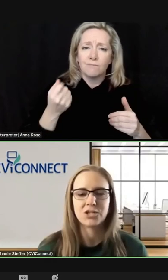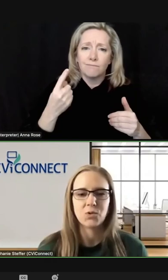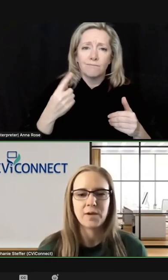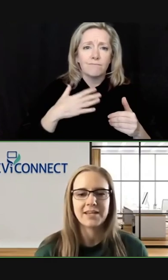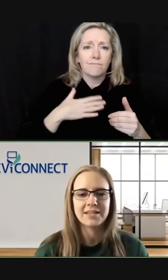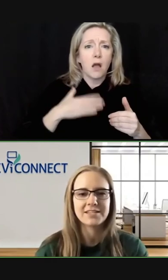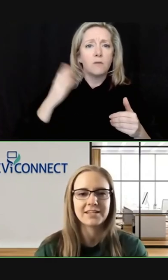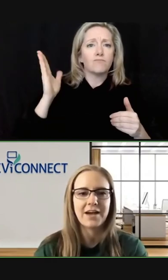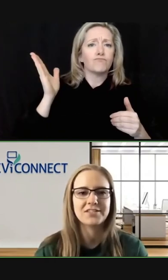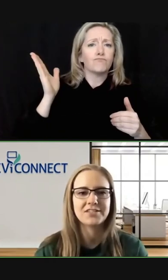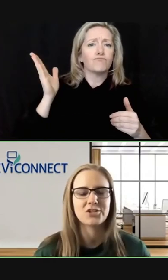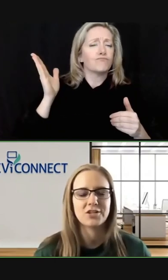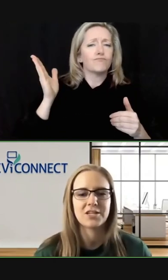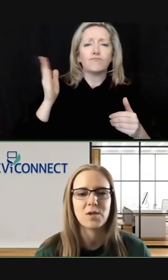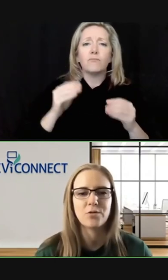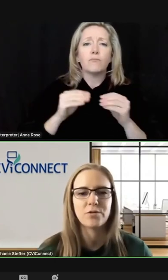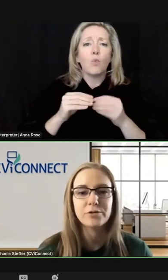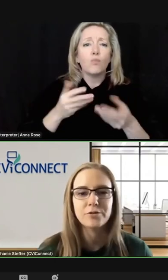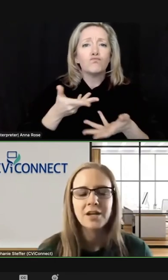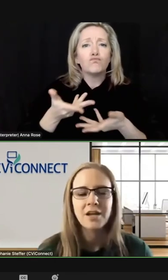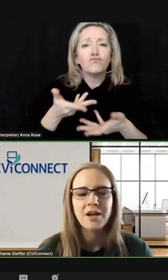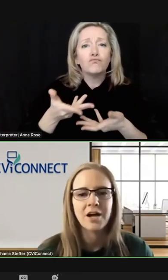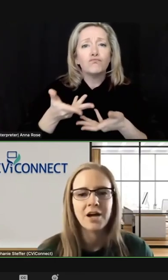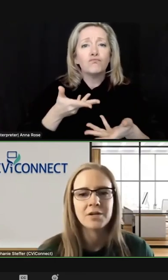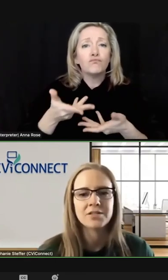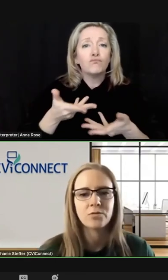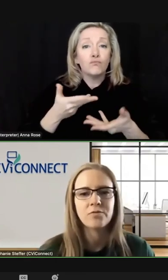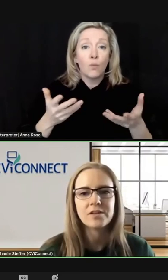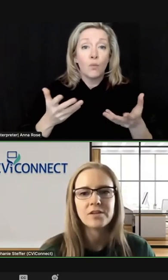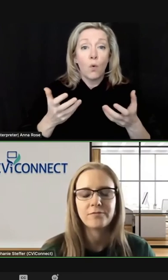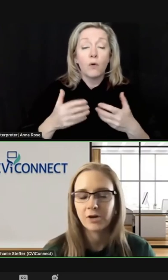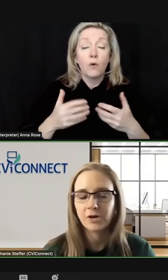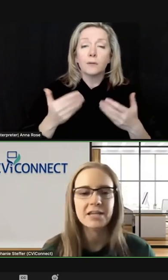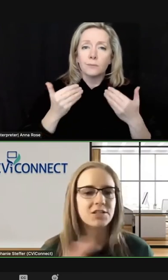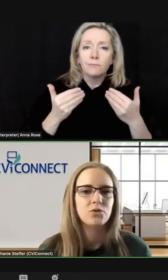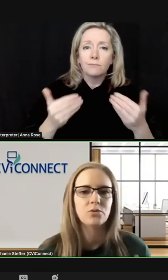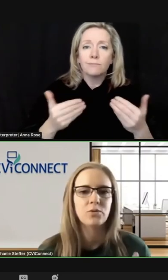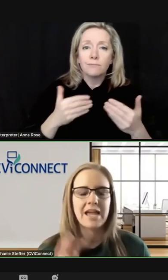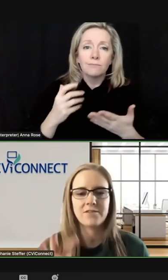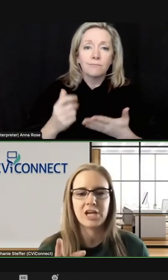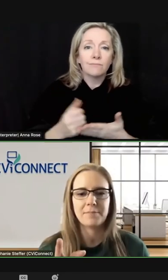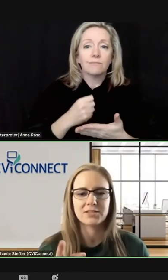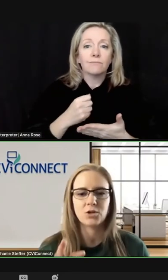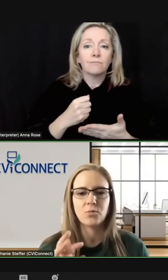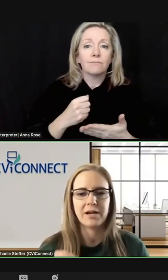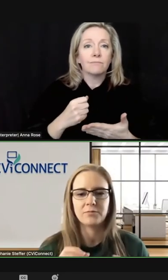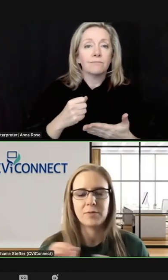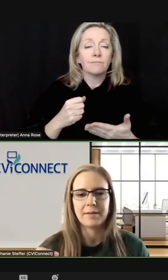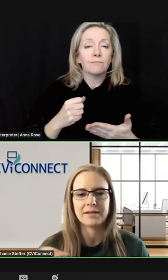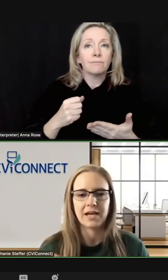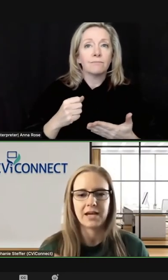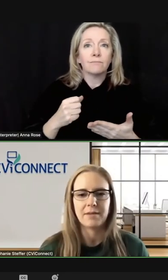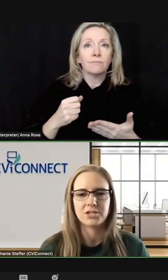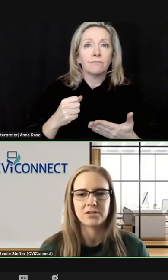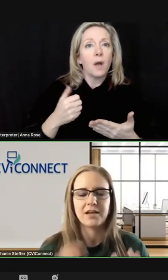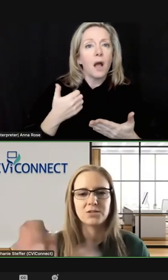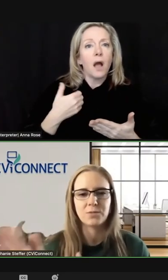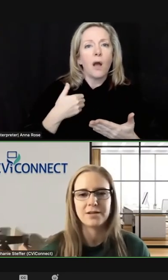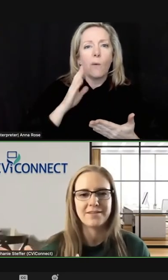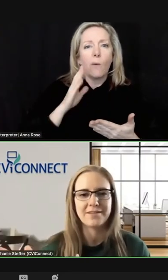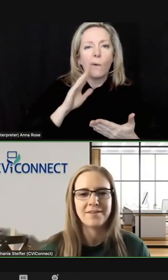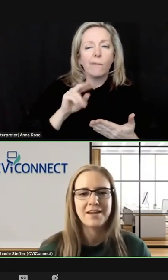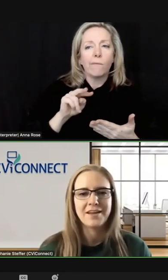you guys kind of join into the conversation as we go through. So feel free to, I have the chat box open and I'll do my best to kind of